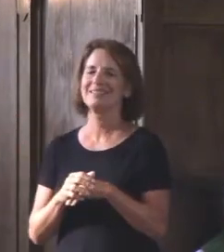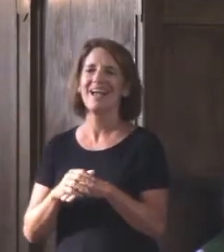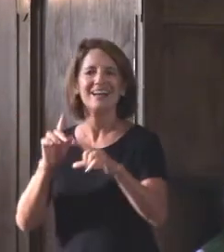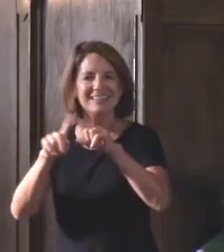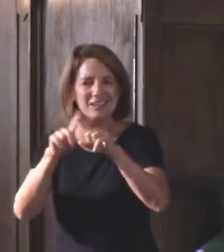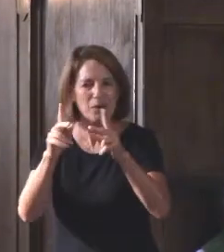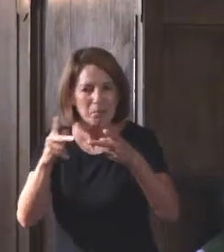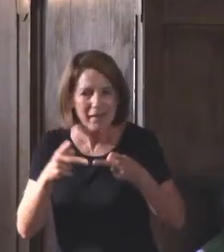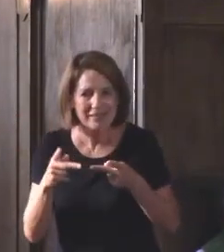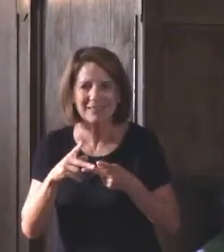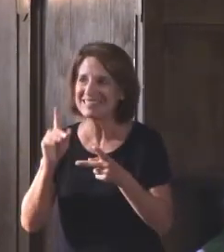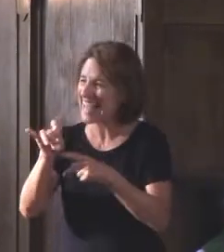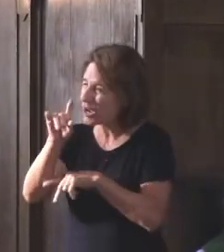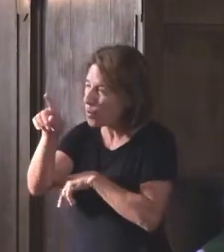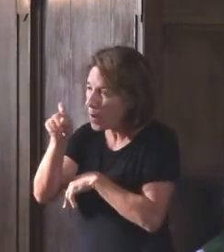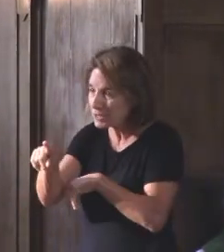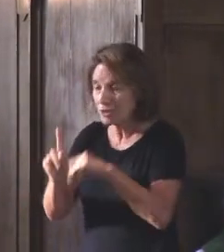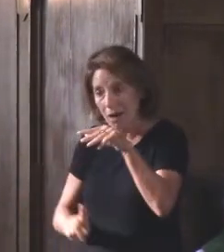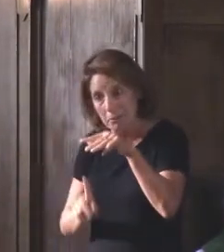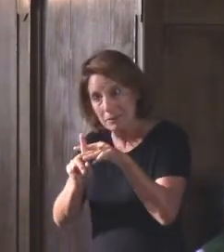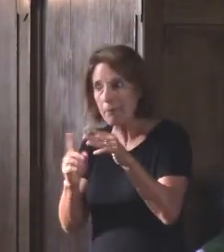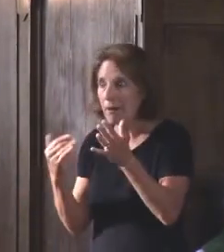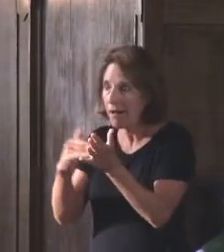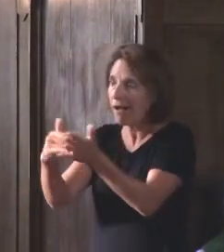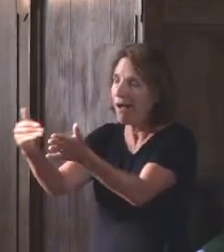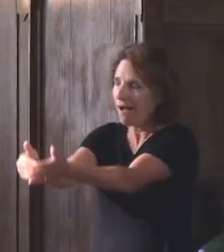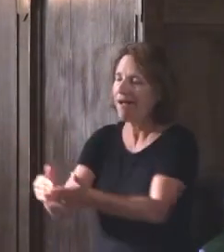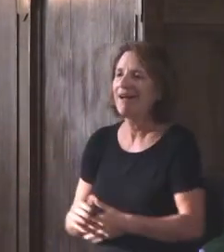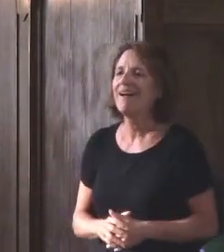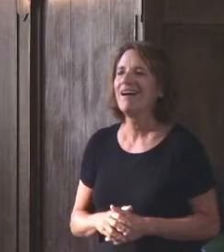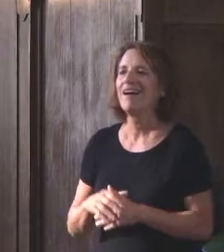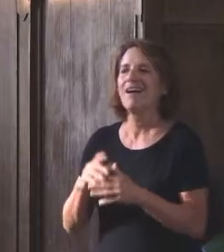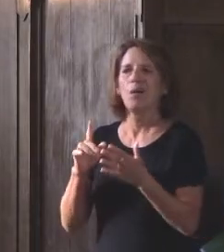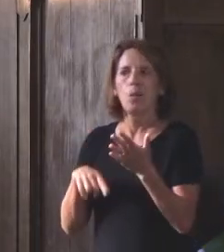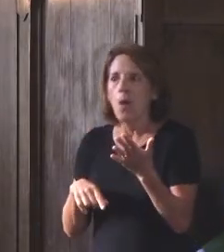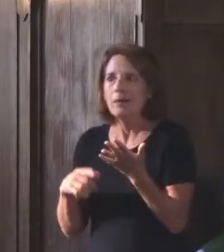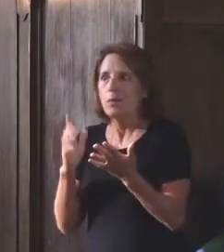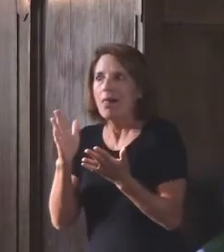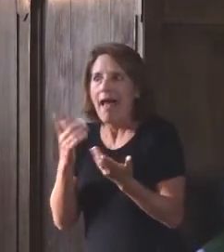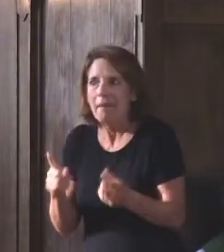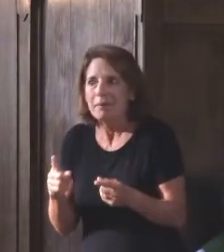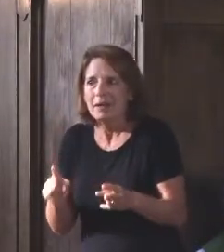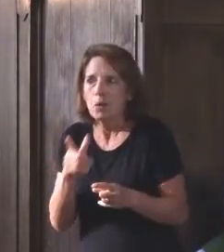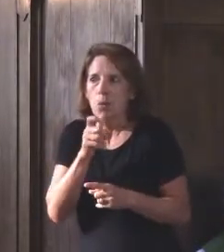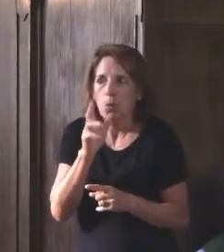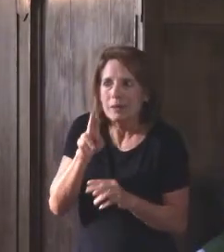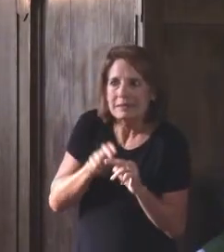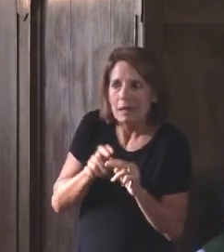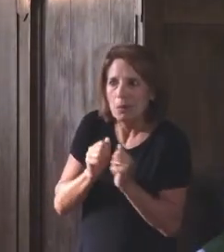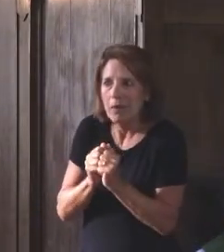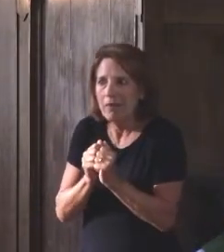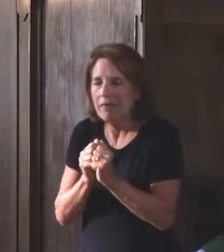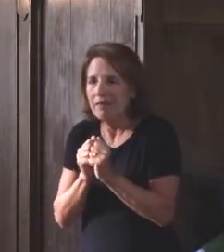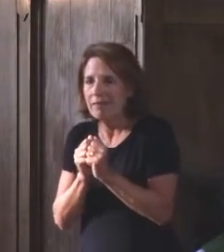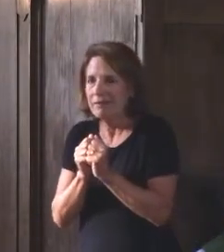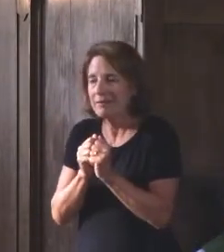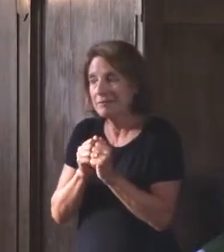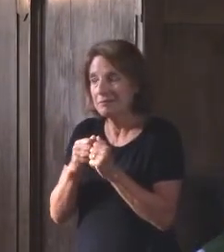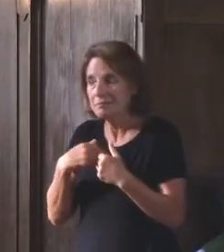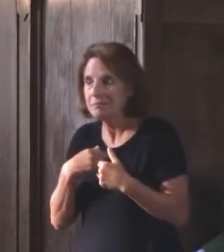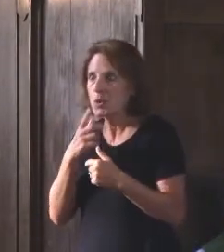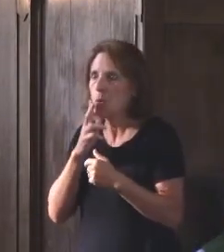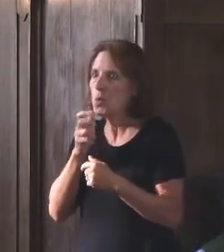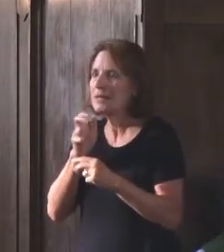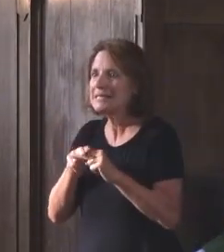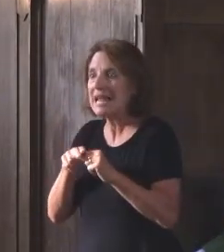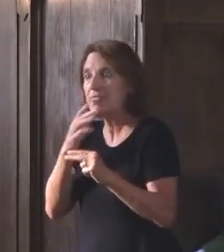really everywhere, this question of what are the cliques going to be? Who's going to sit at the head of the table? Who has